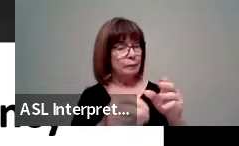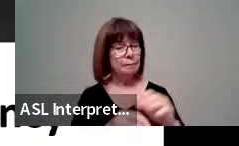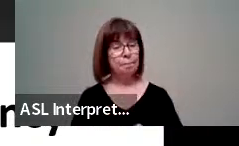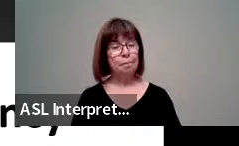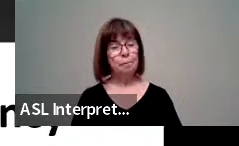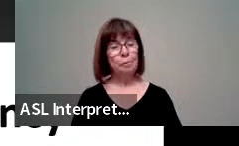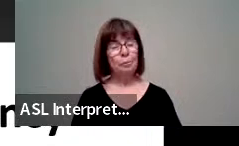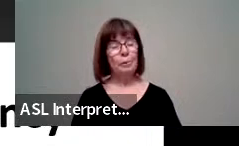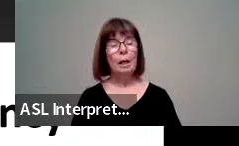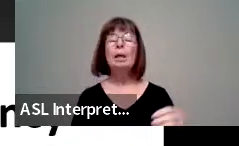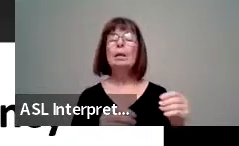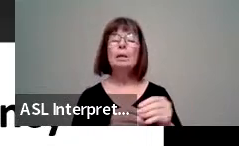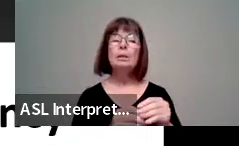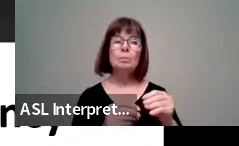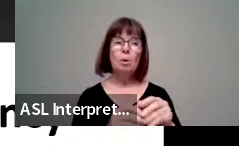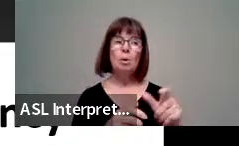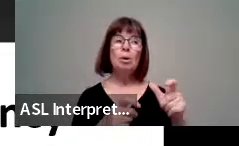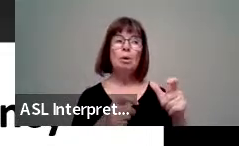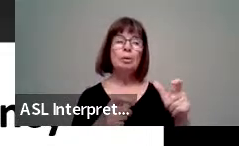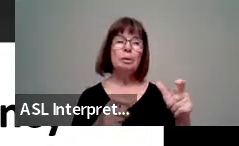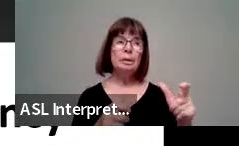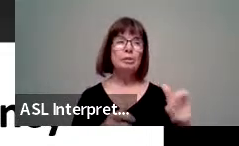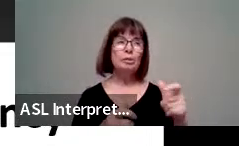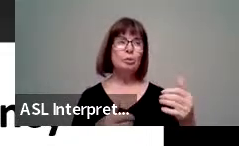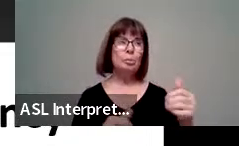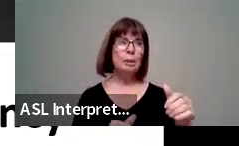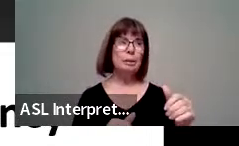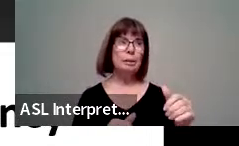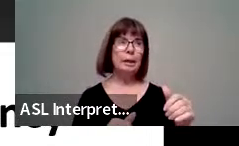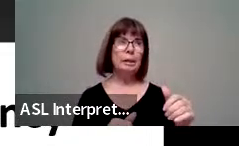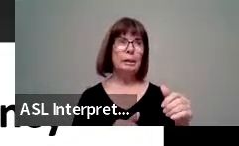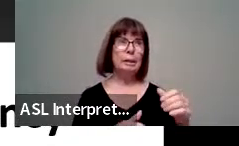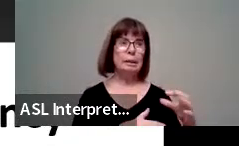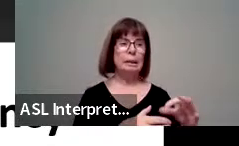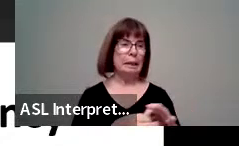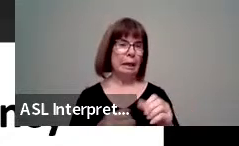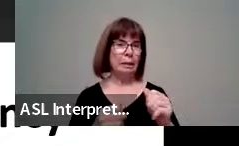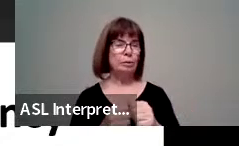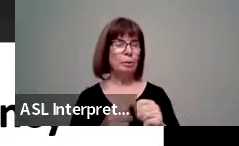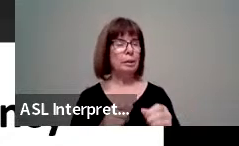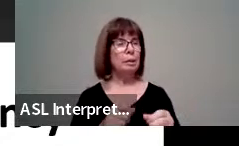Of course, there is a lot of other stuff at play with COVID, but